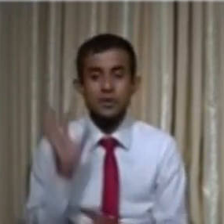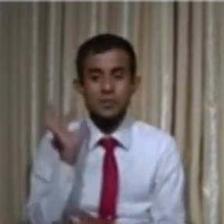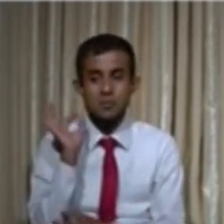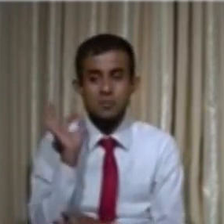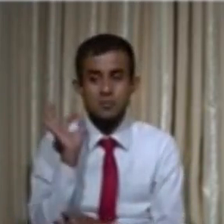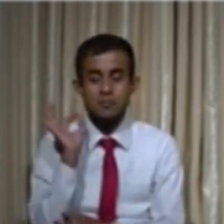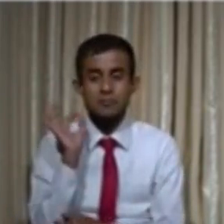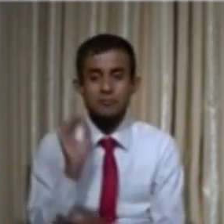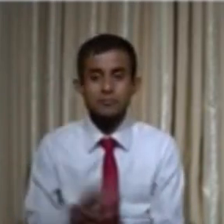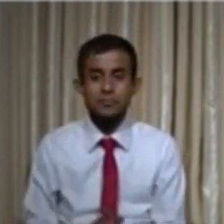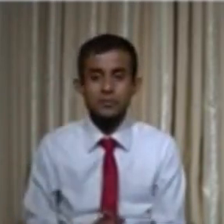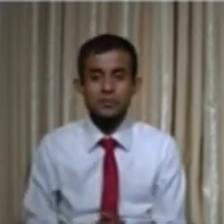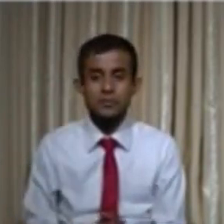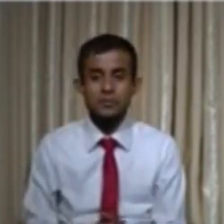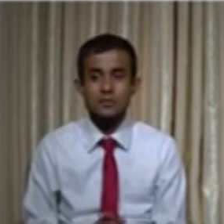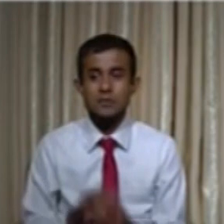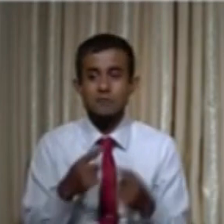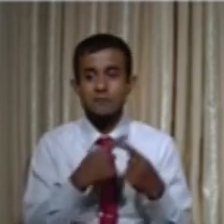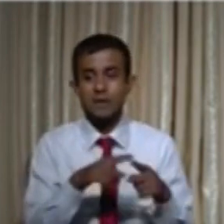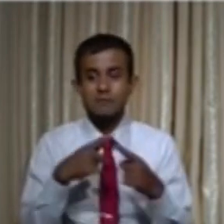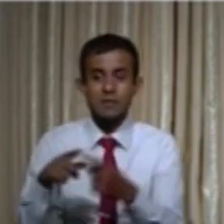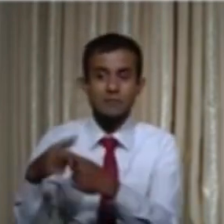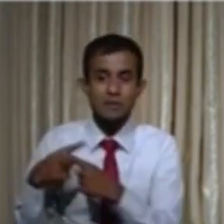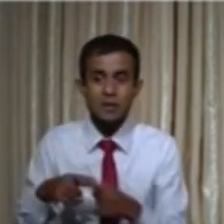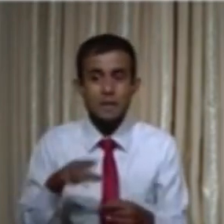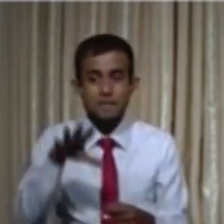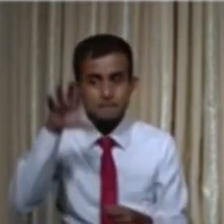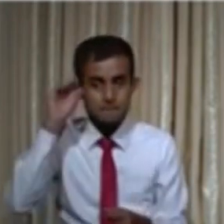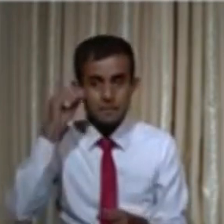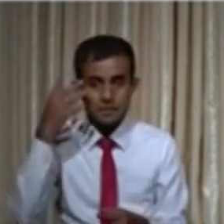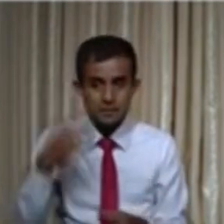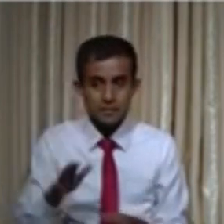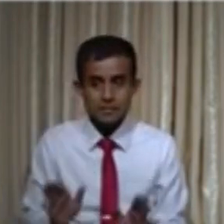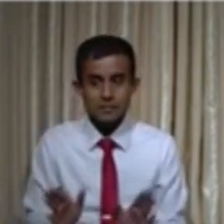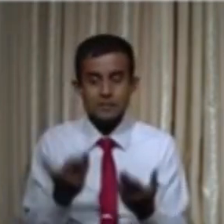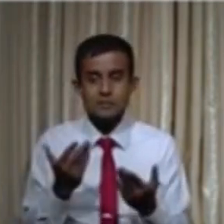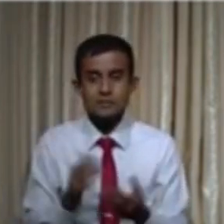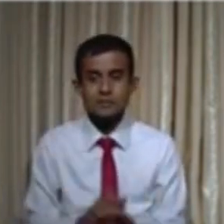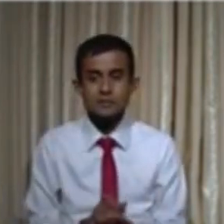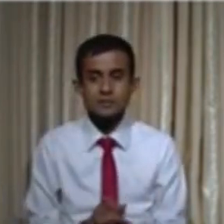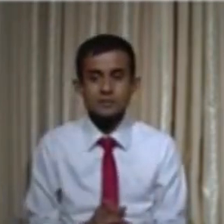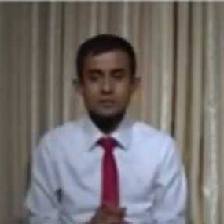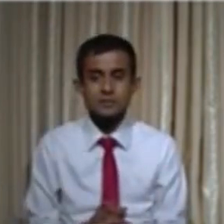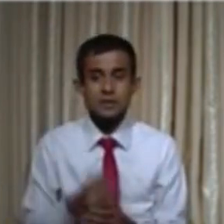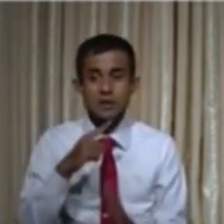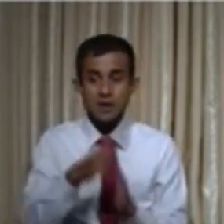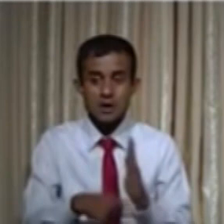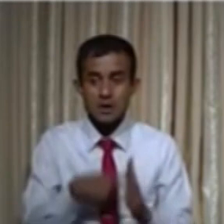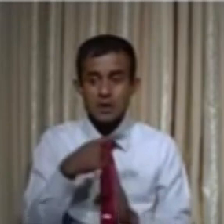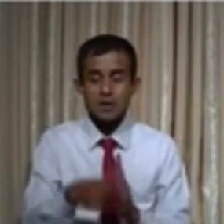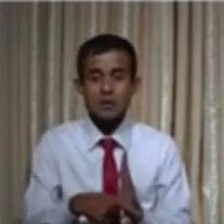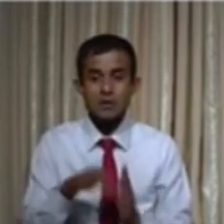diversity, then these geopolitical contestations, whatever they may be, can in fact be used